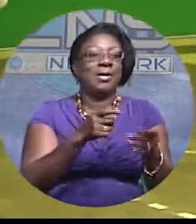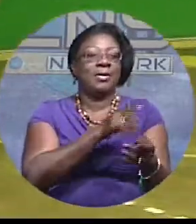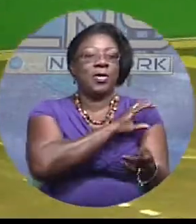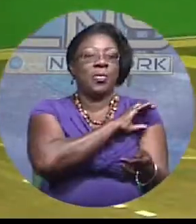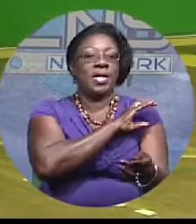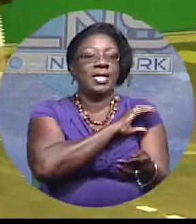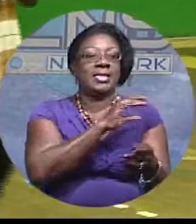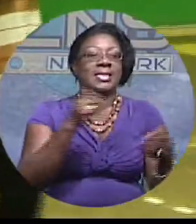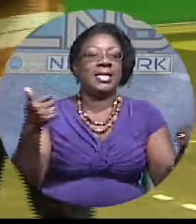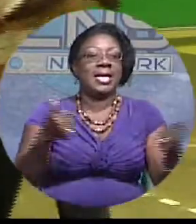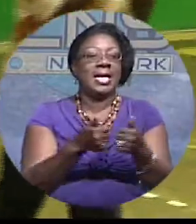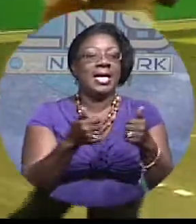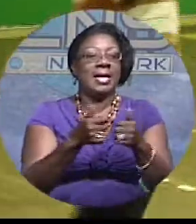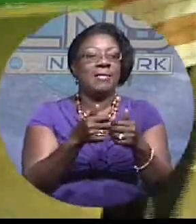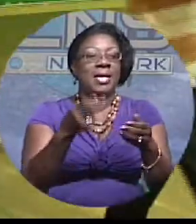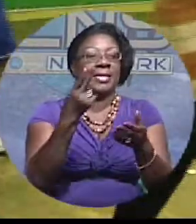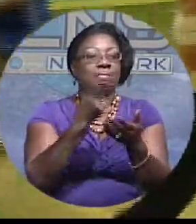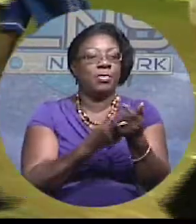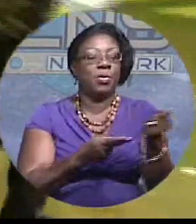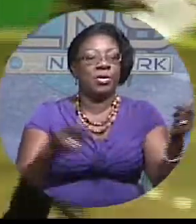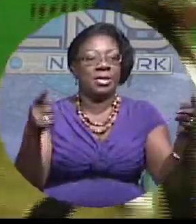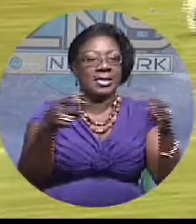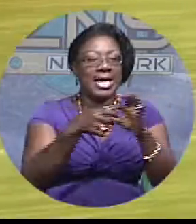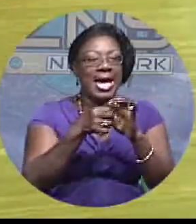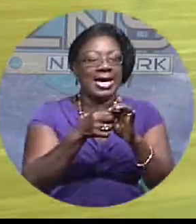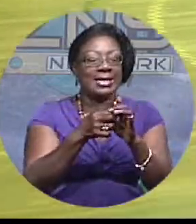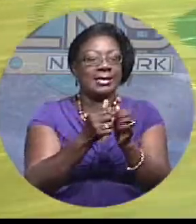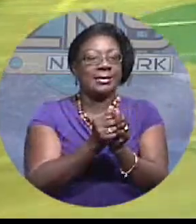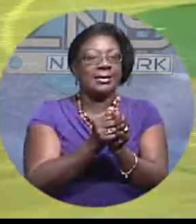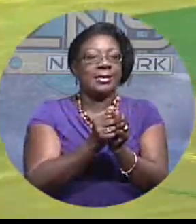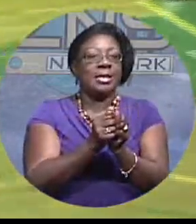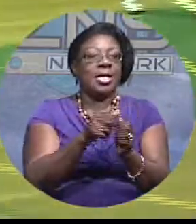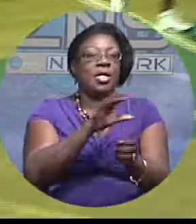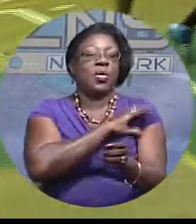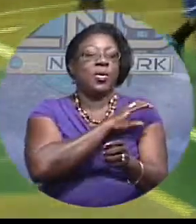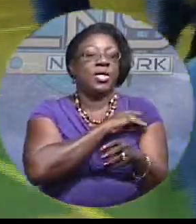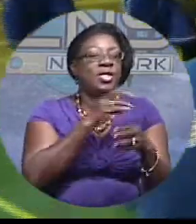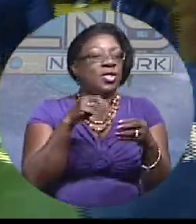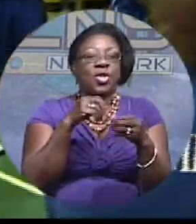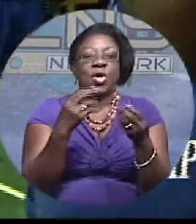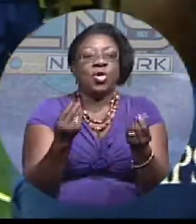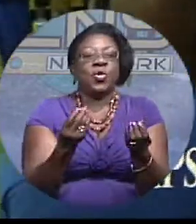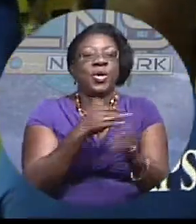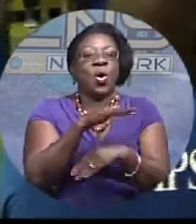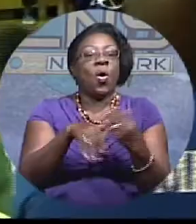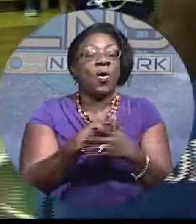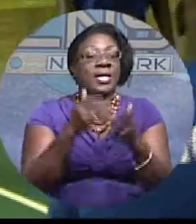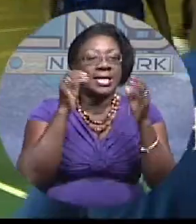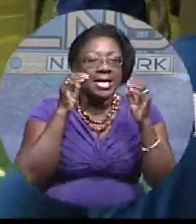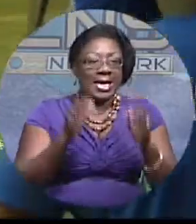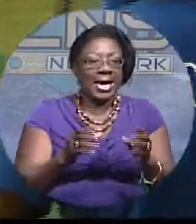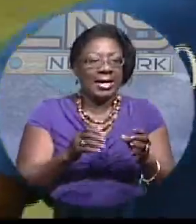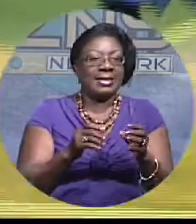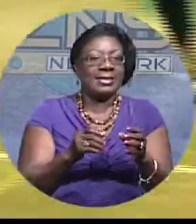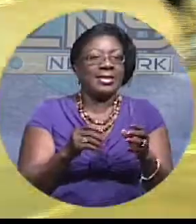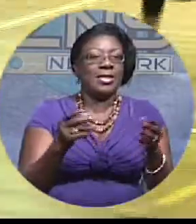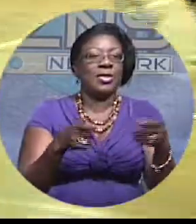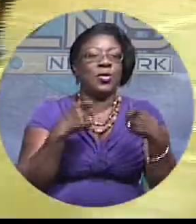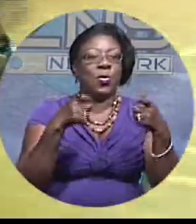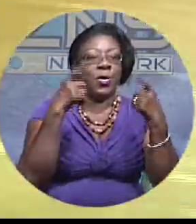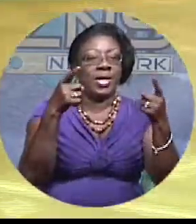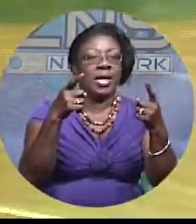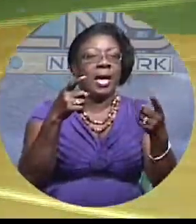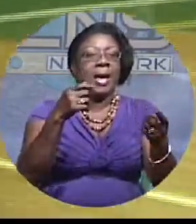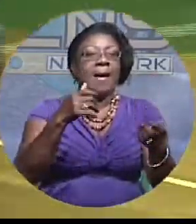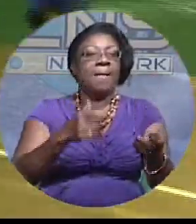defense. Game is tied and we're headed to overtime. Royals doing all they can not to blow it in the extra session, but the